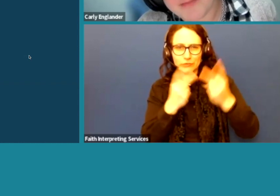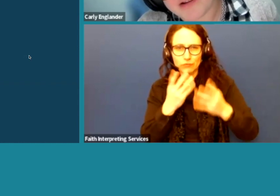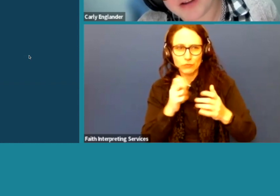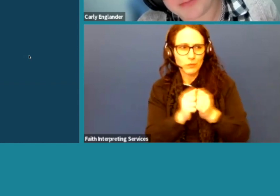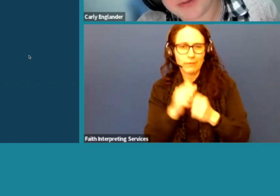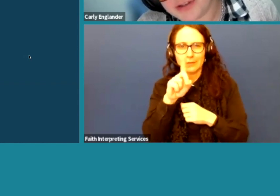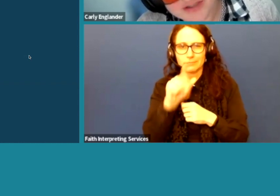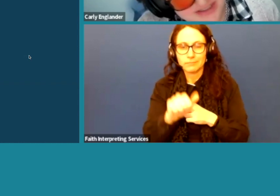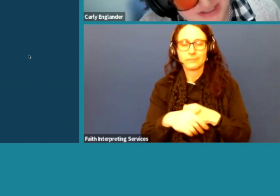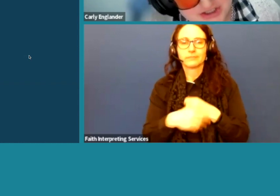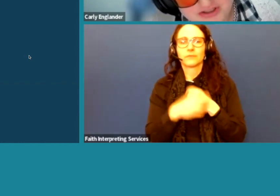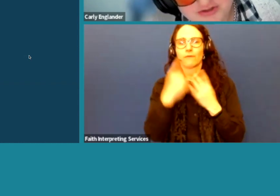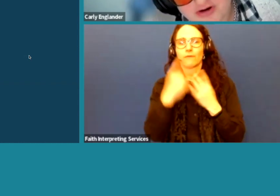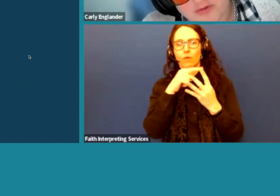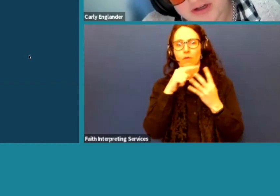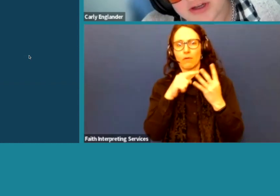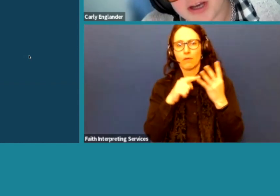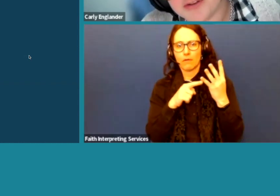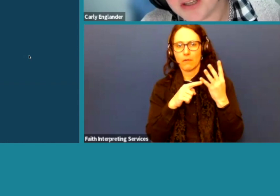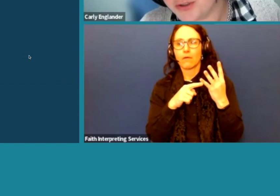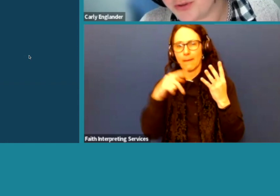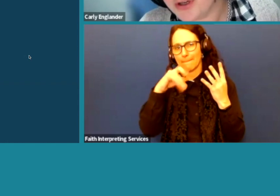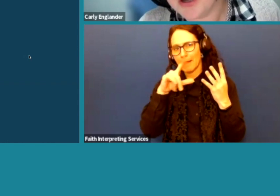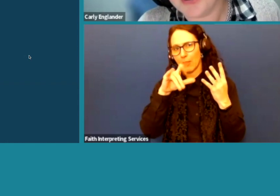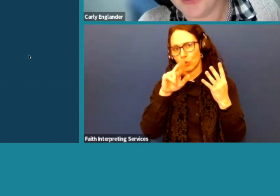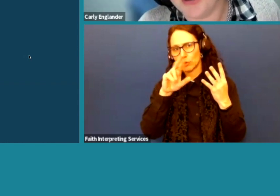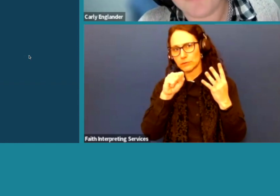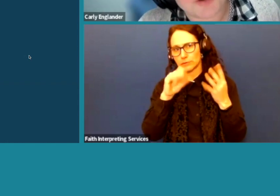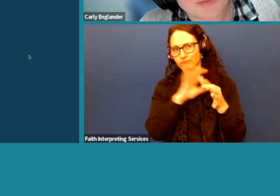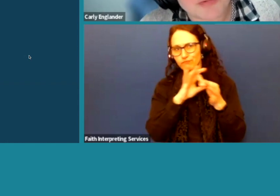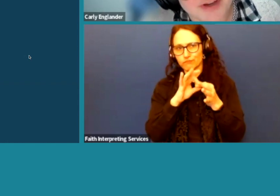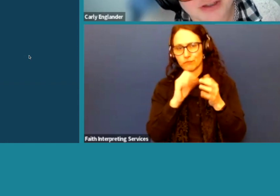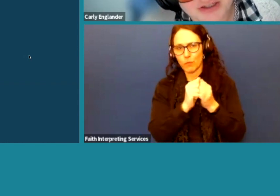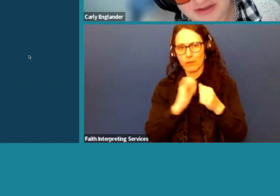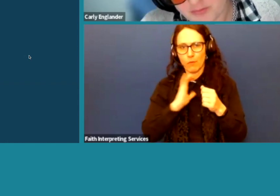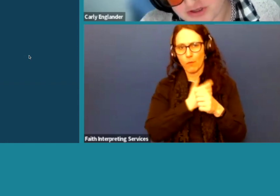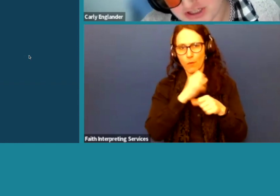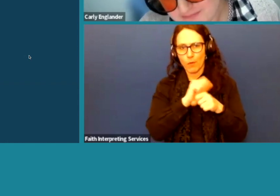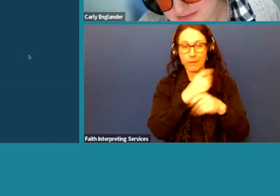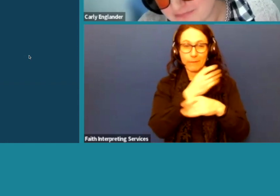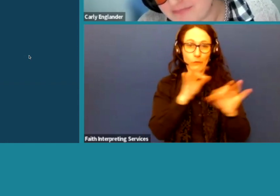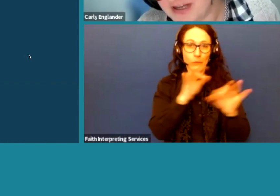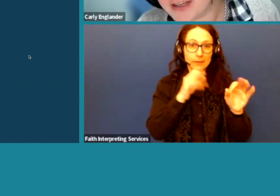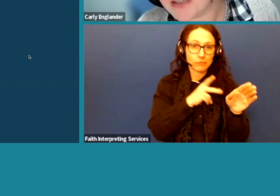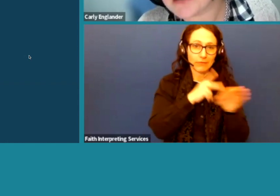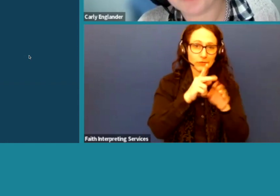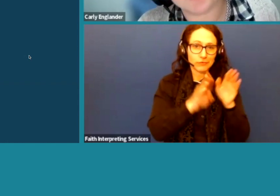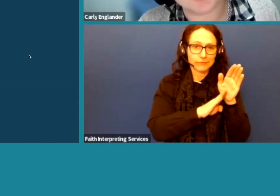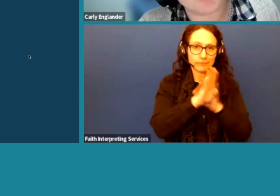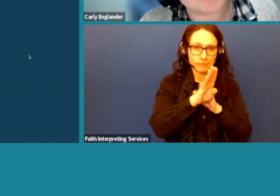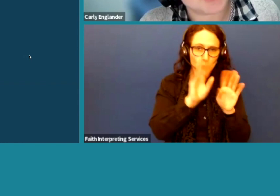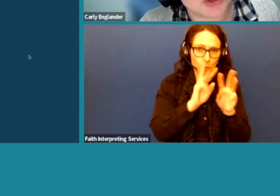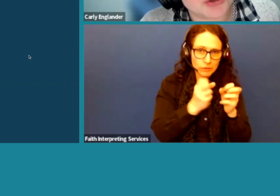4 primary pillars central to our work, and those include free professional development workshops, an